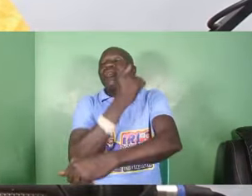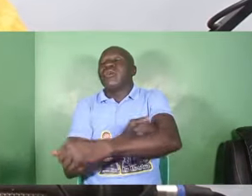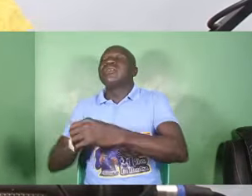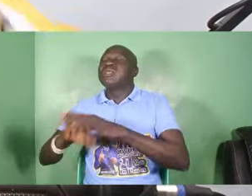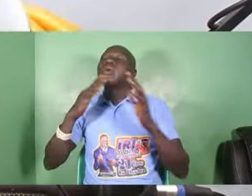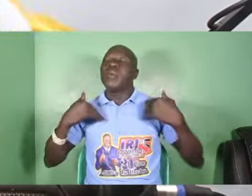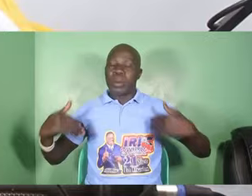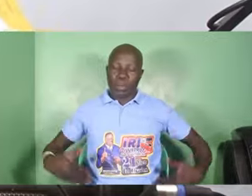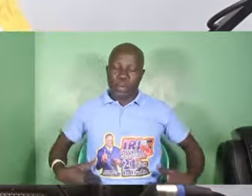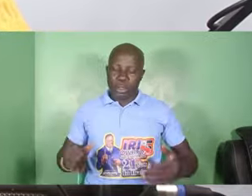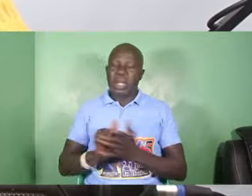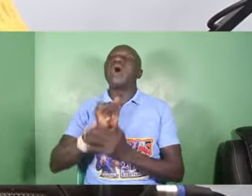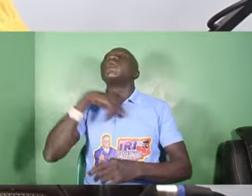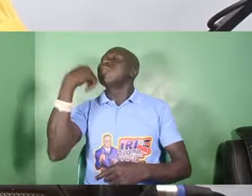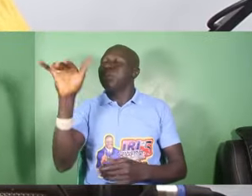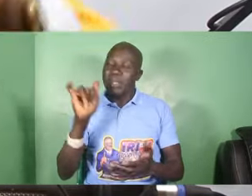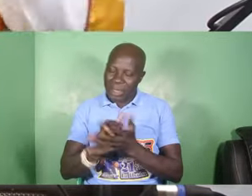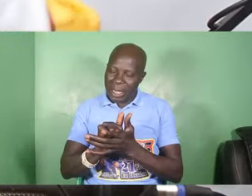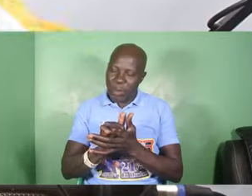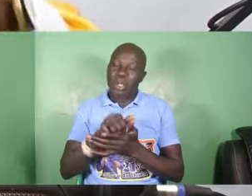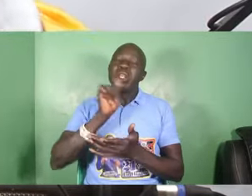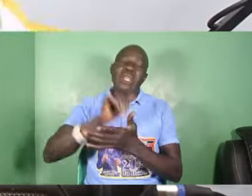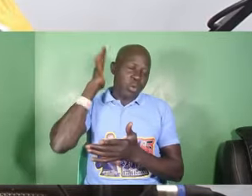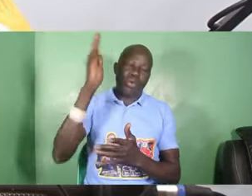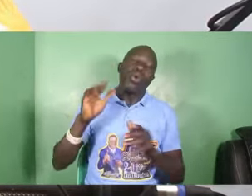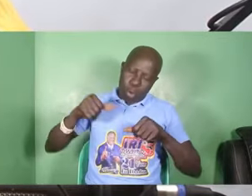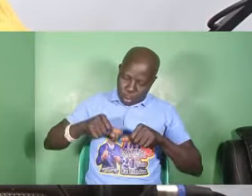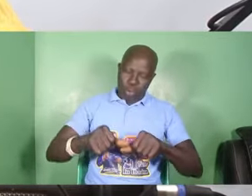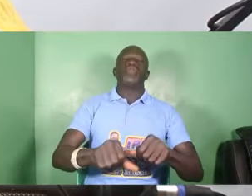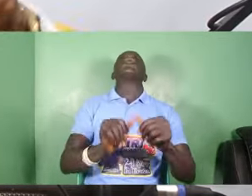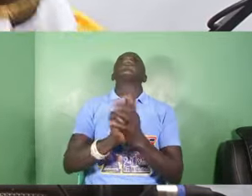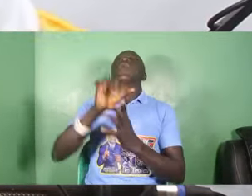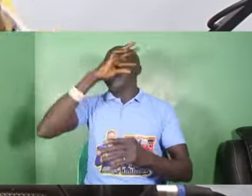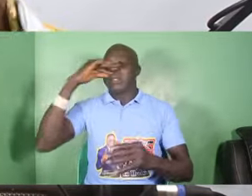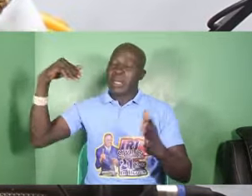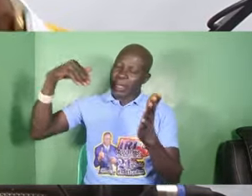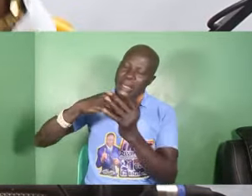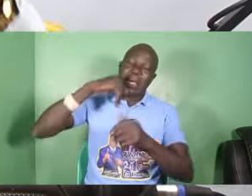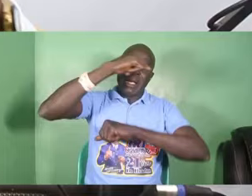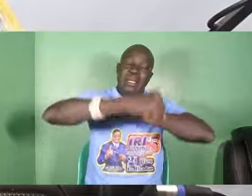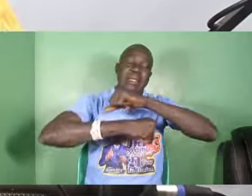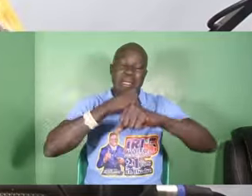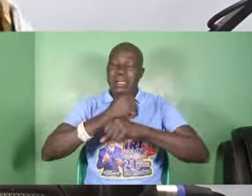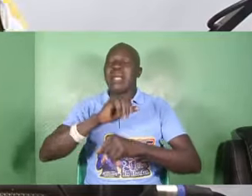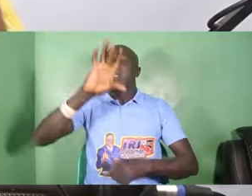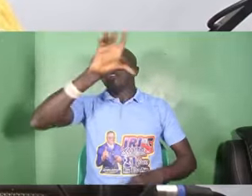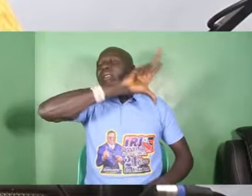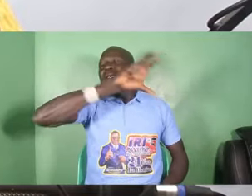mi. The authorities of the body and tells me that I'm going to fast for a year. 365 days.